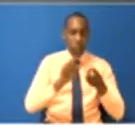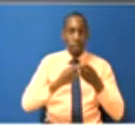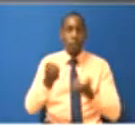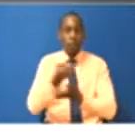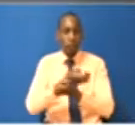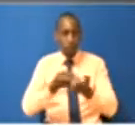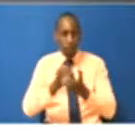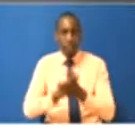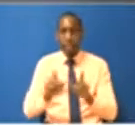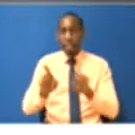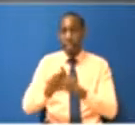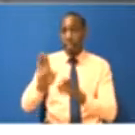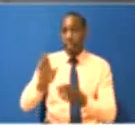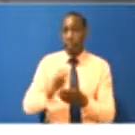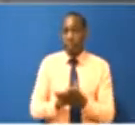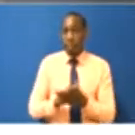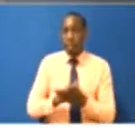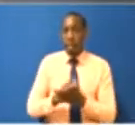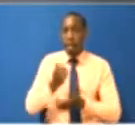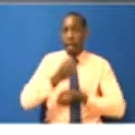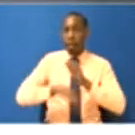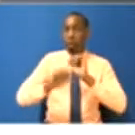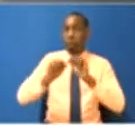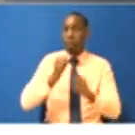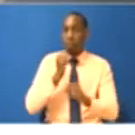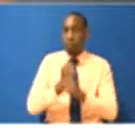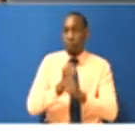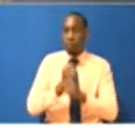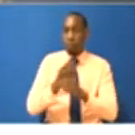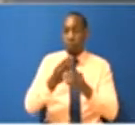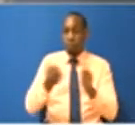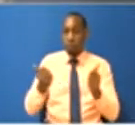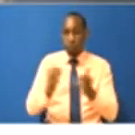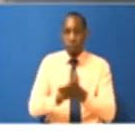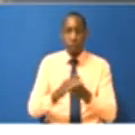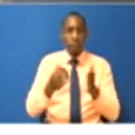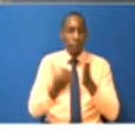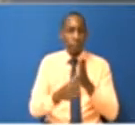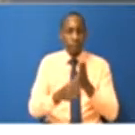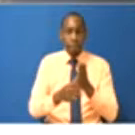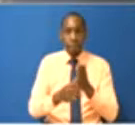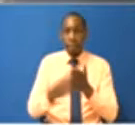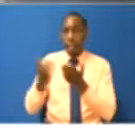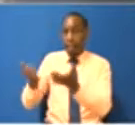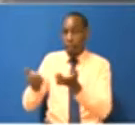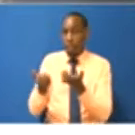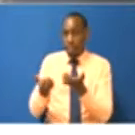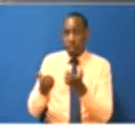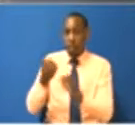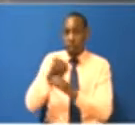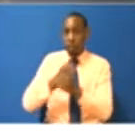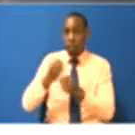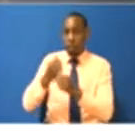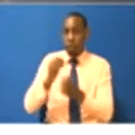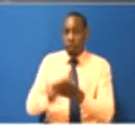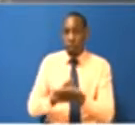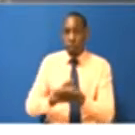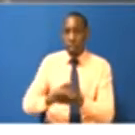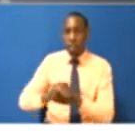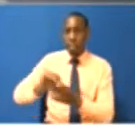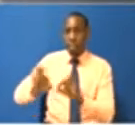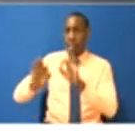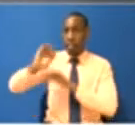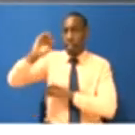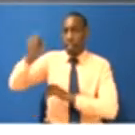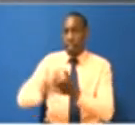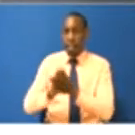economically and what do they realistically do to deal with this dichotomy they need to create a glitzy city